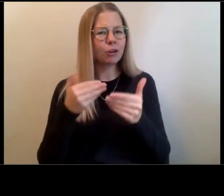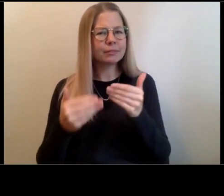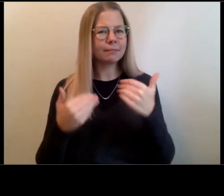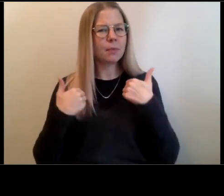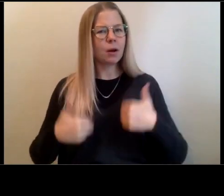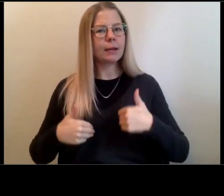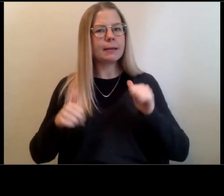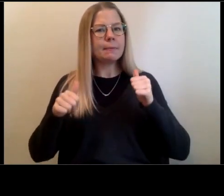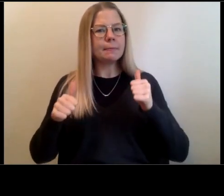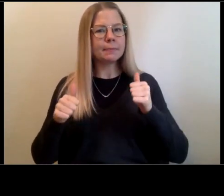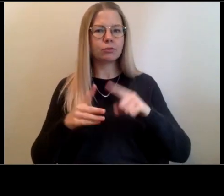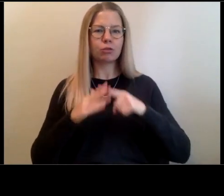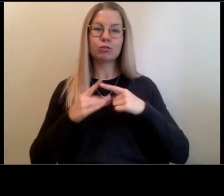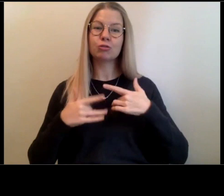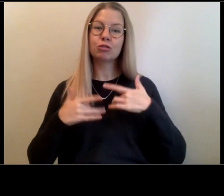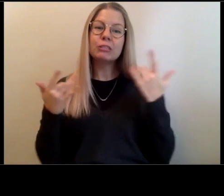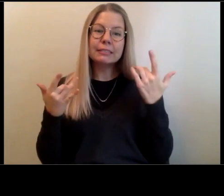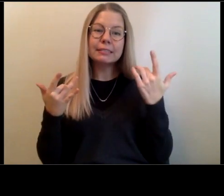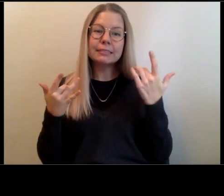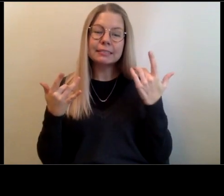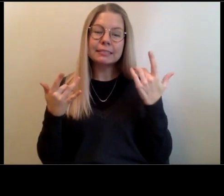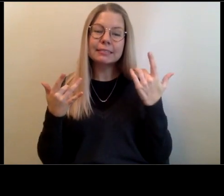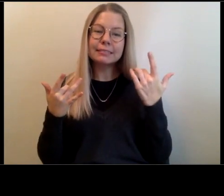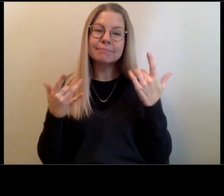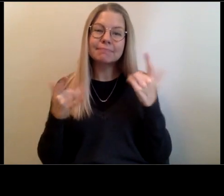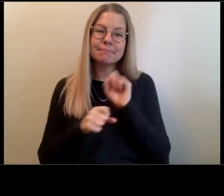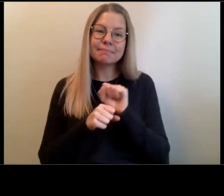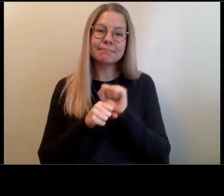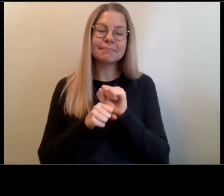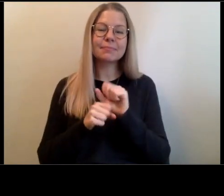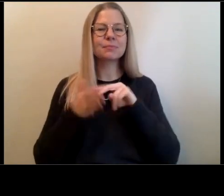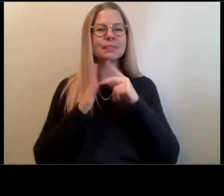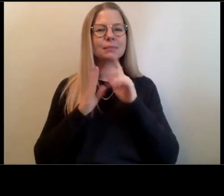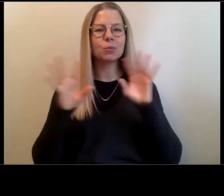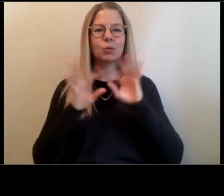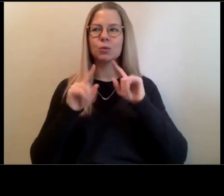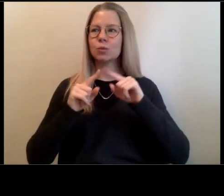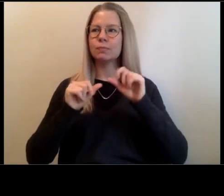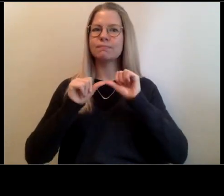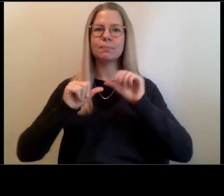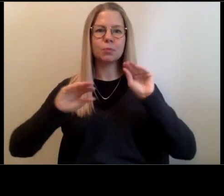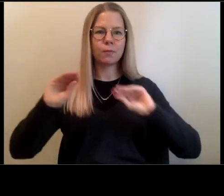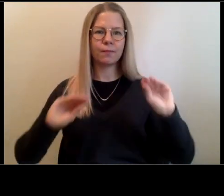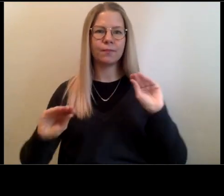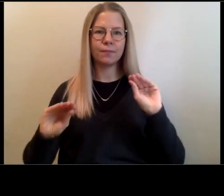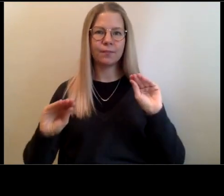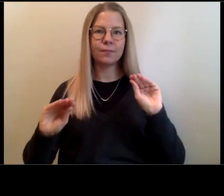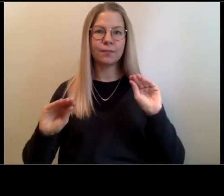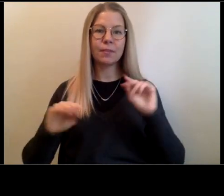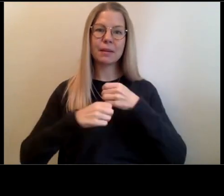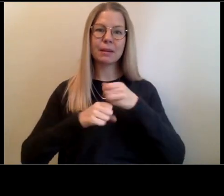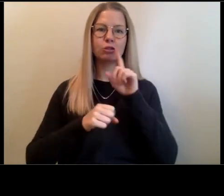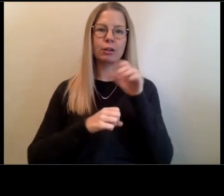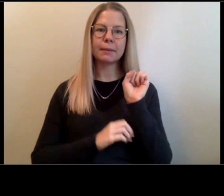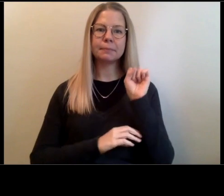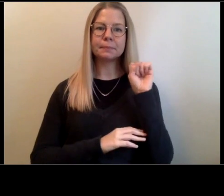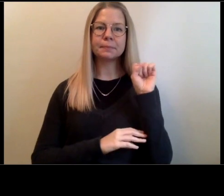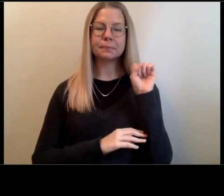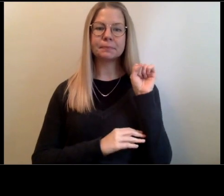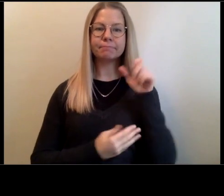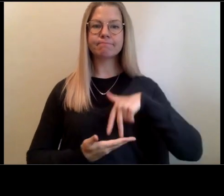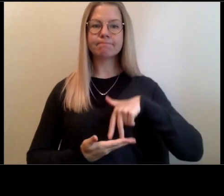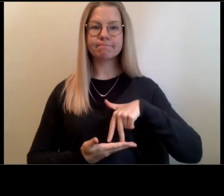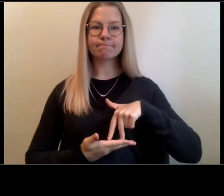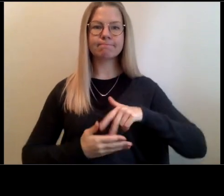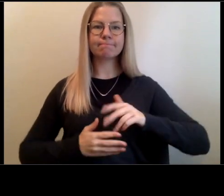staying mobile, the stretching, the moving my joints, the making sure that I can straighten up really matters. In